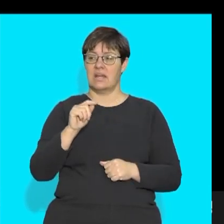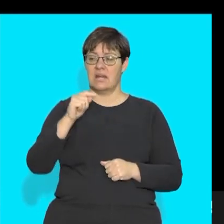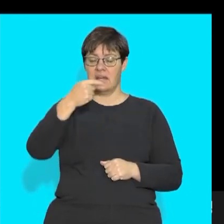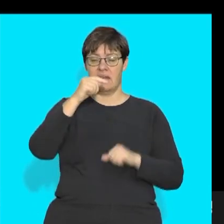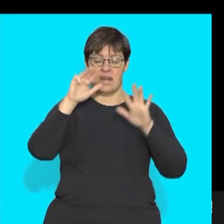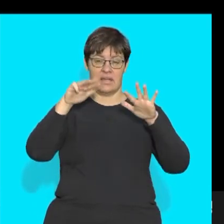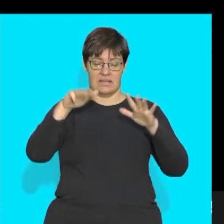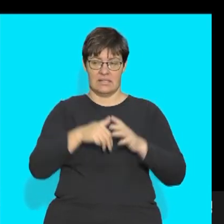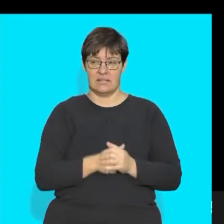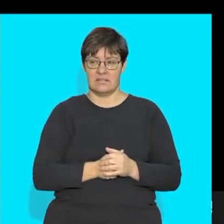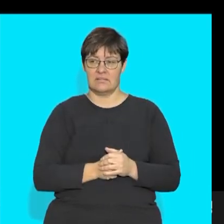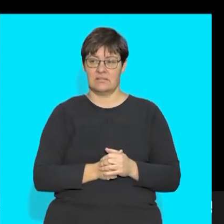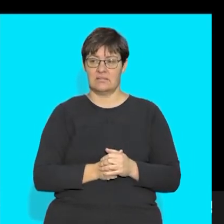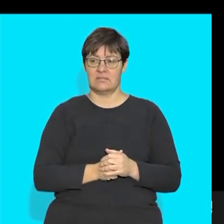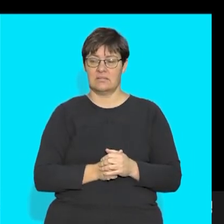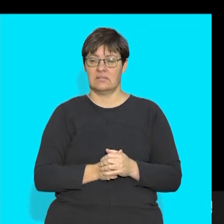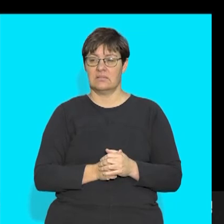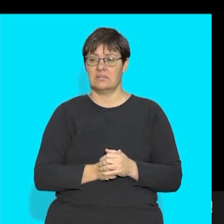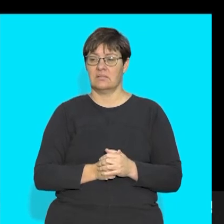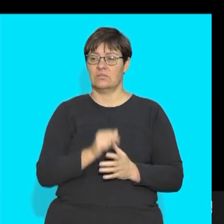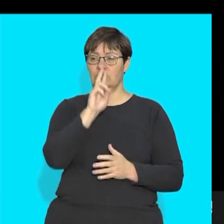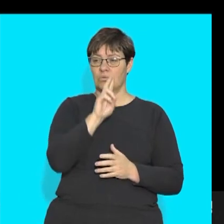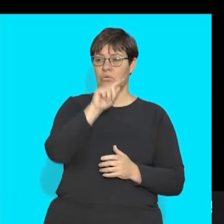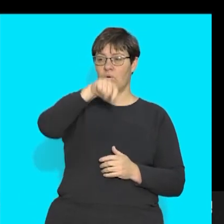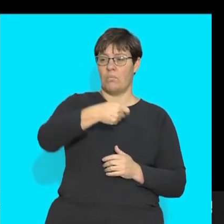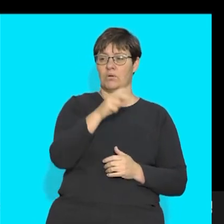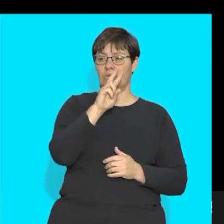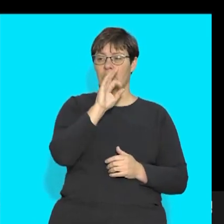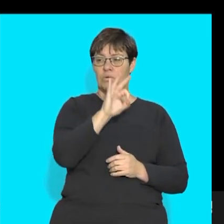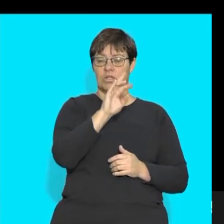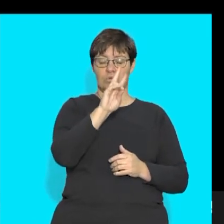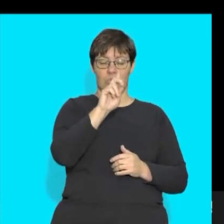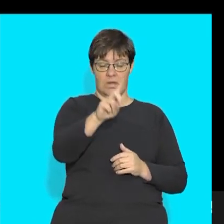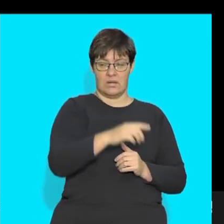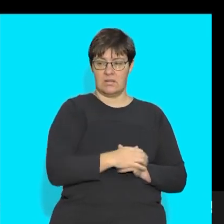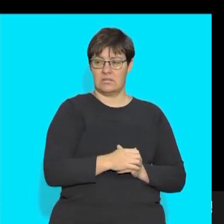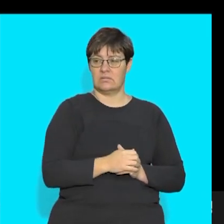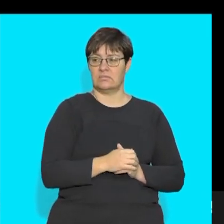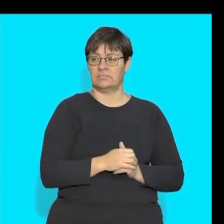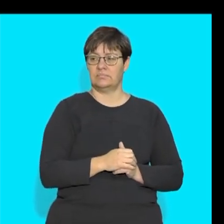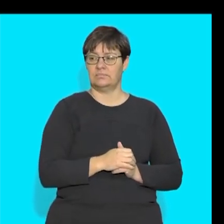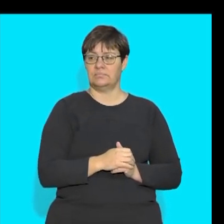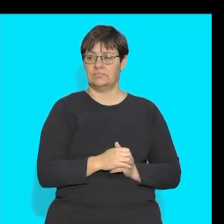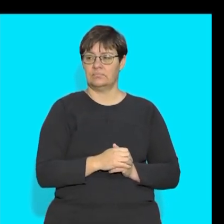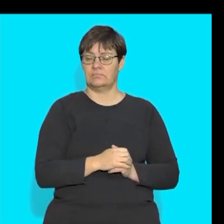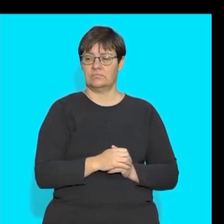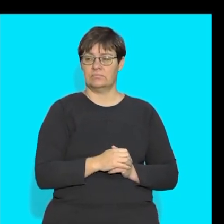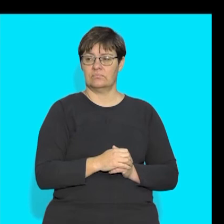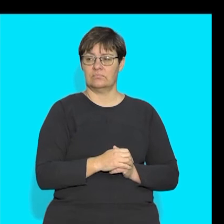3.2044 to the minus 19. And I get 2,321